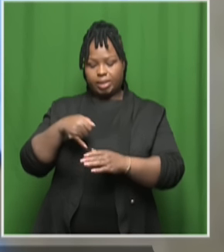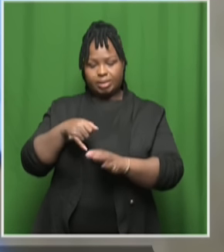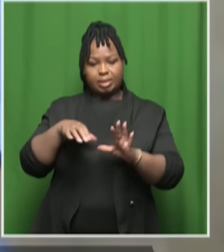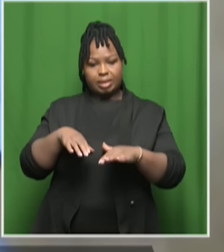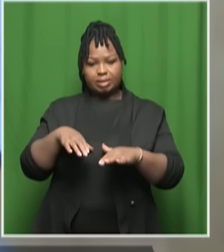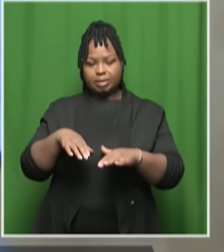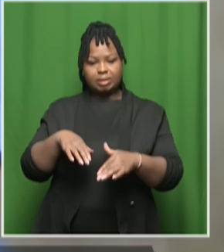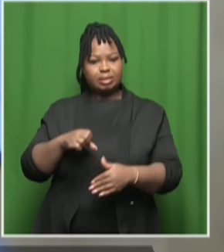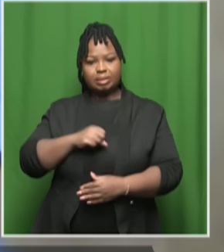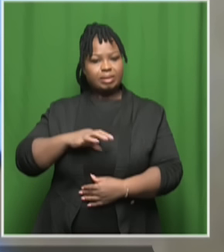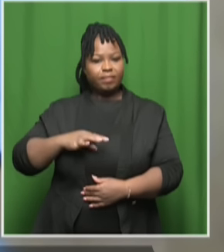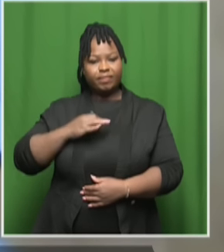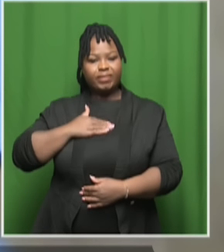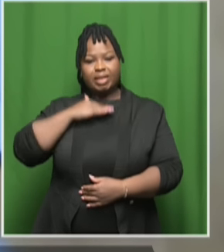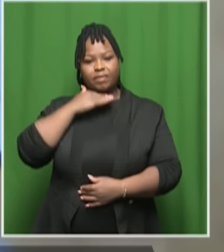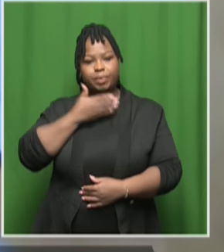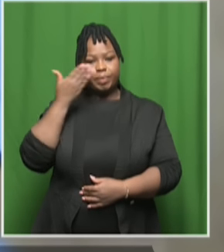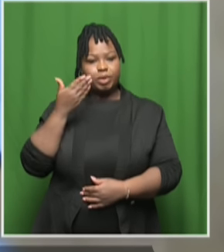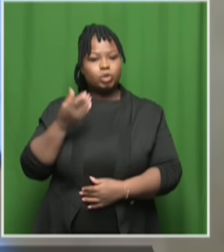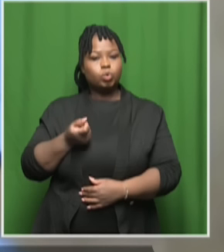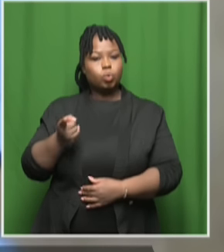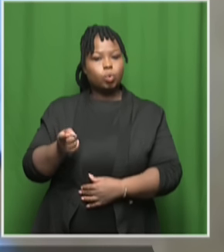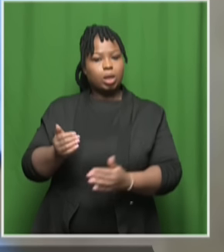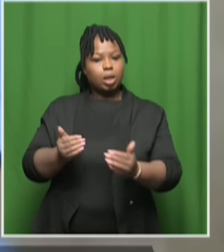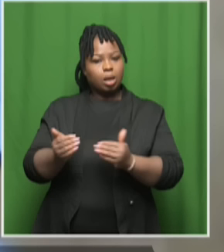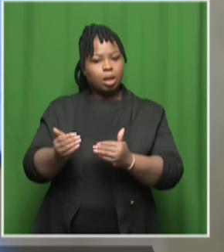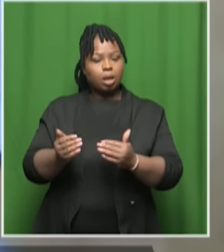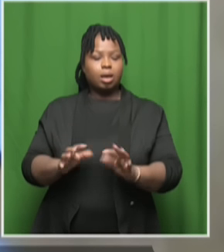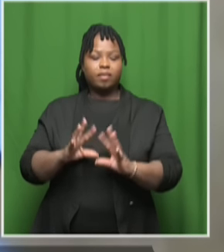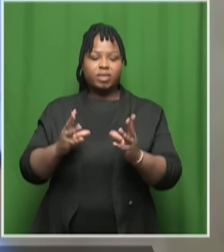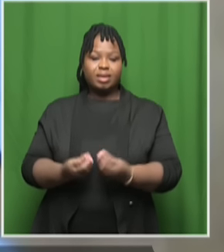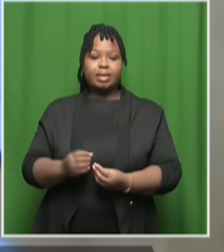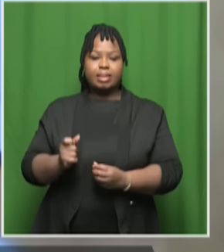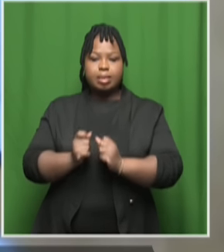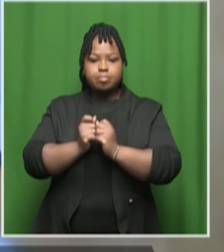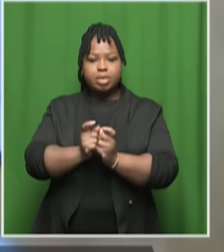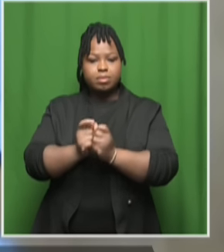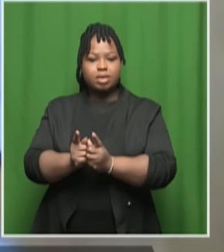to deal with these major pipe breaks, and then it's a recurrence then.